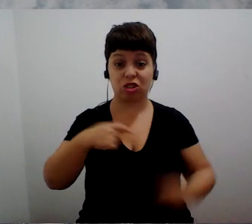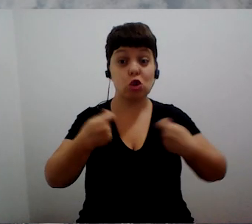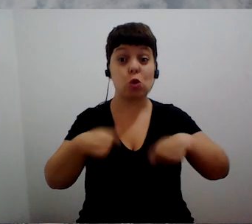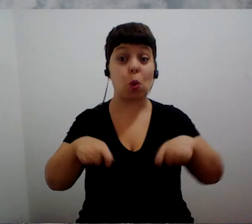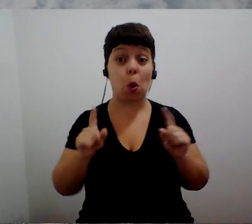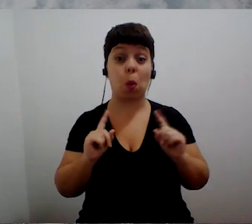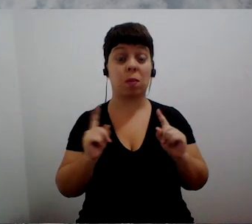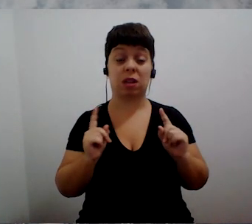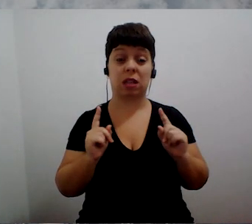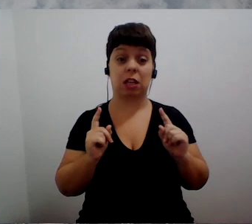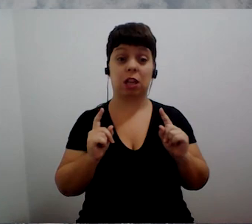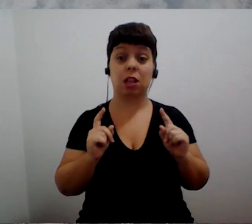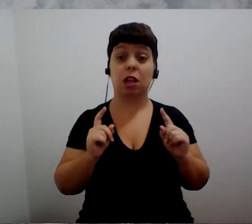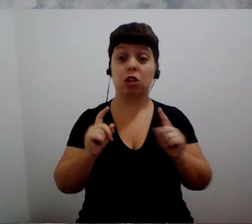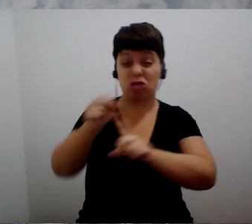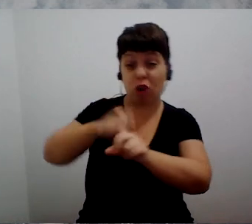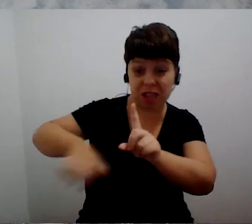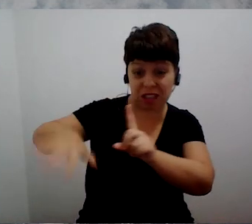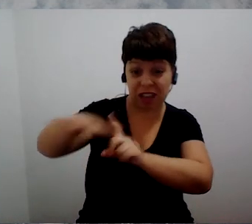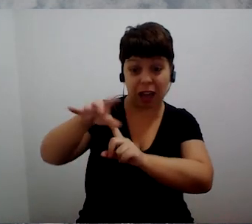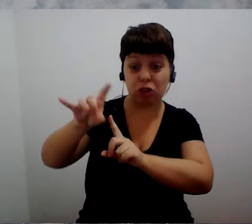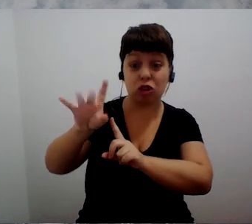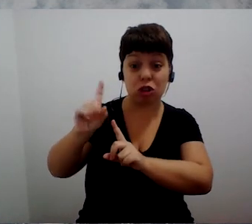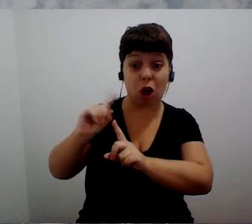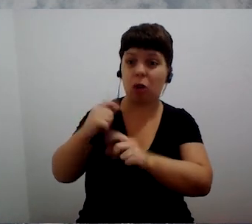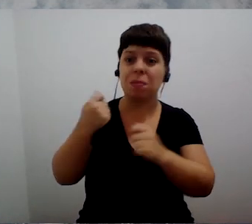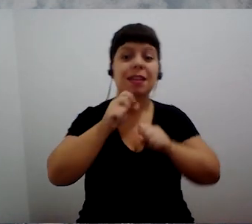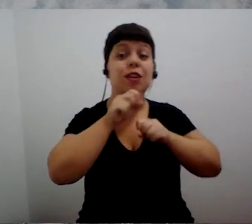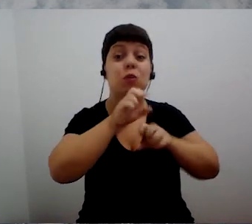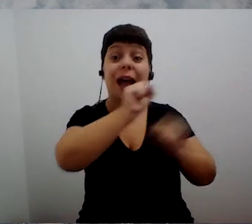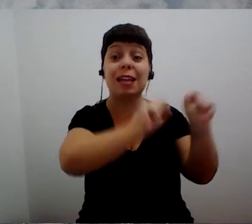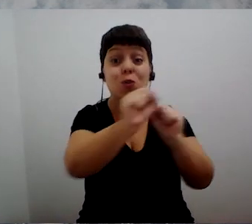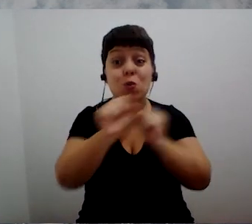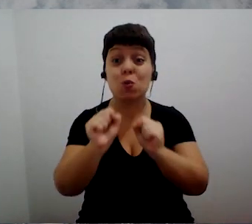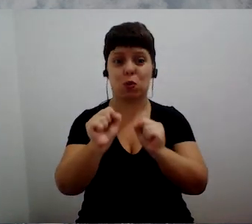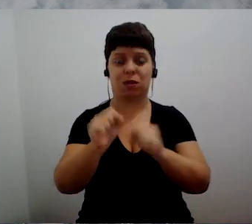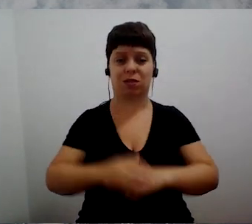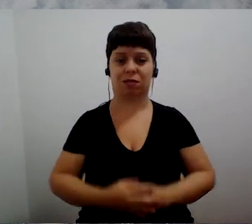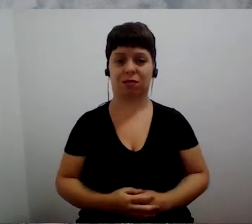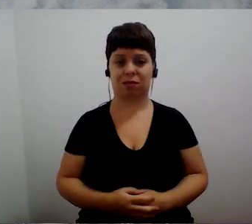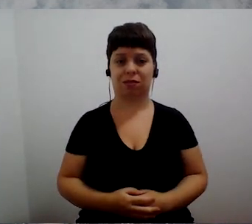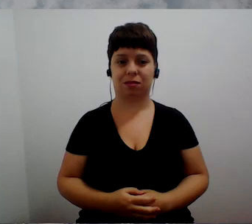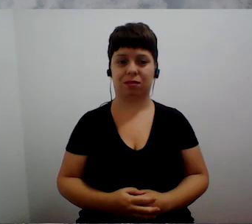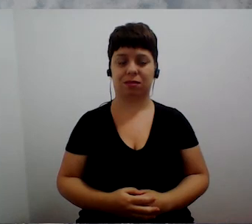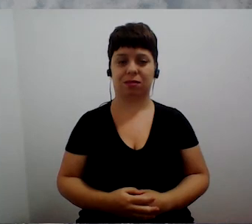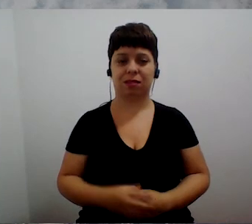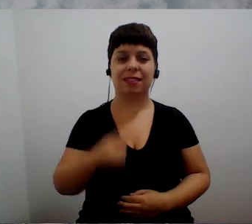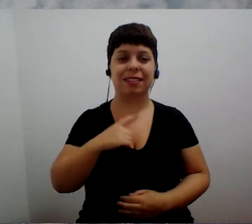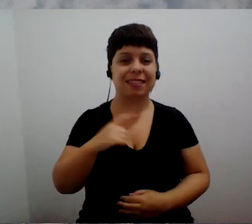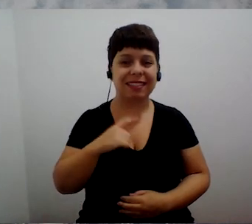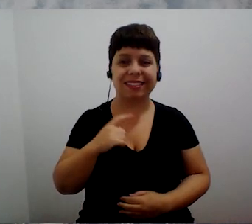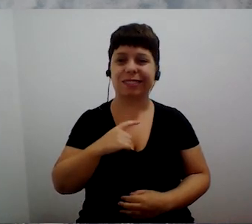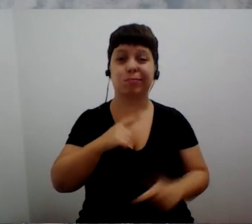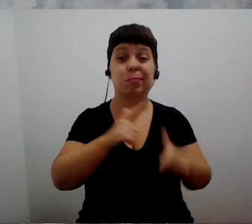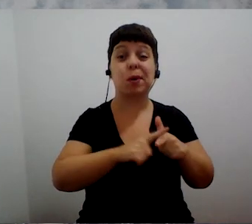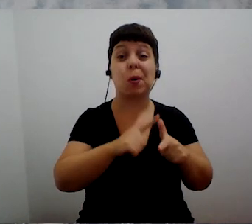we don't need to educate only the society, we need to educate the industry itself. We have the tragedy of